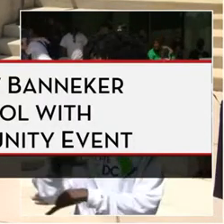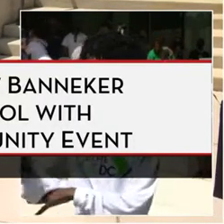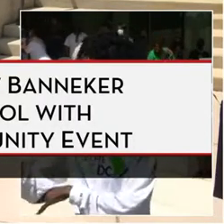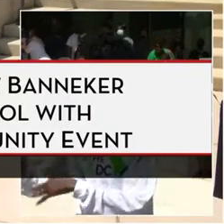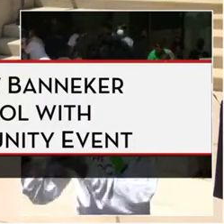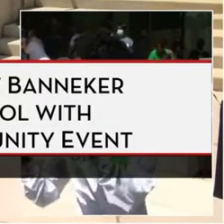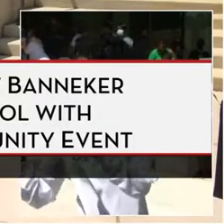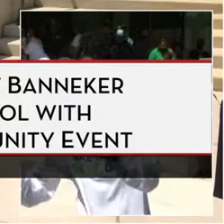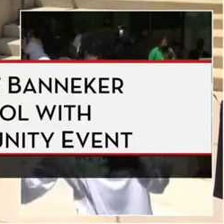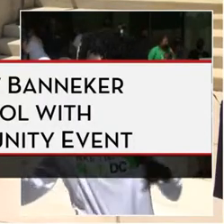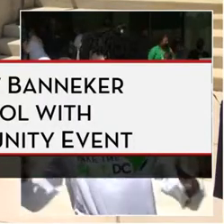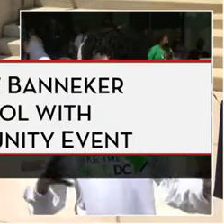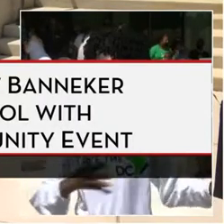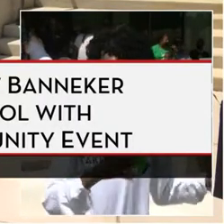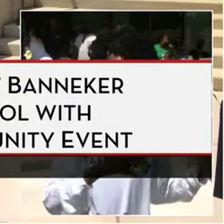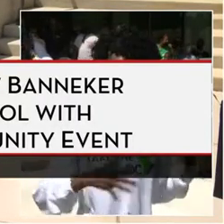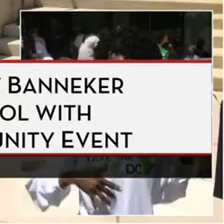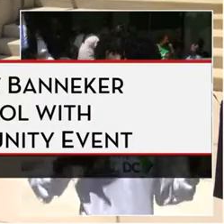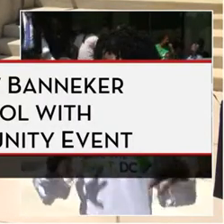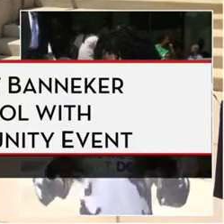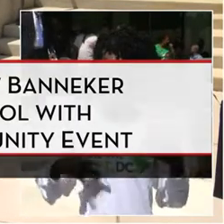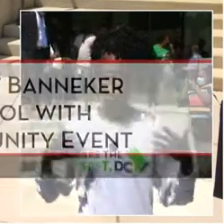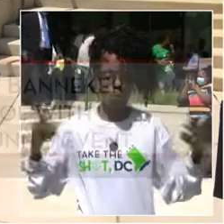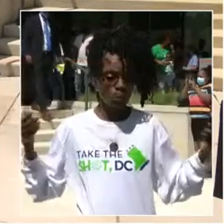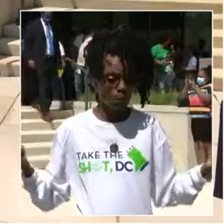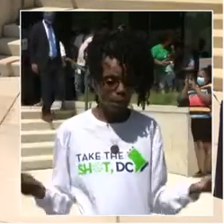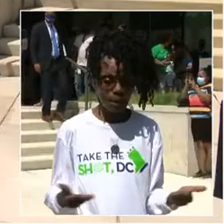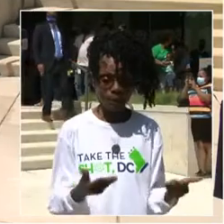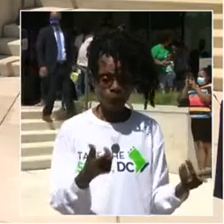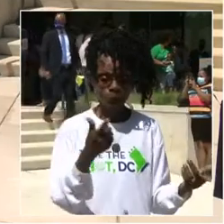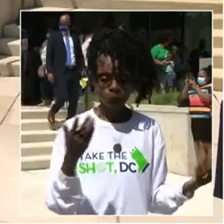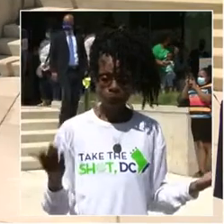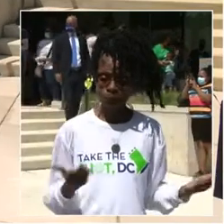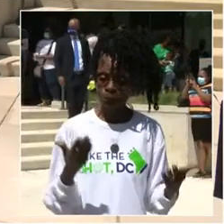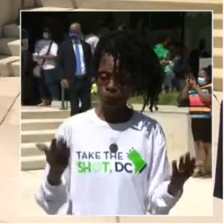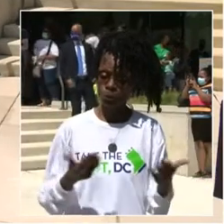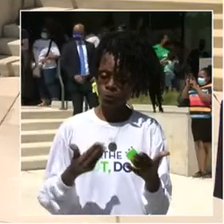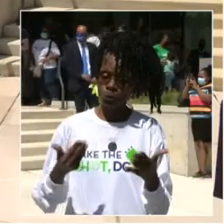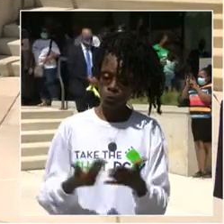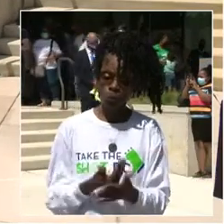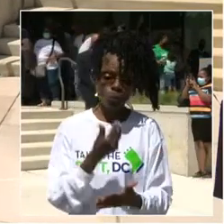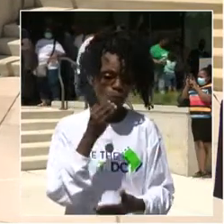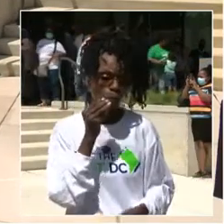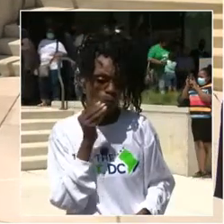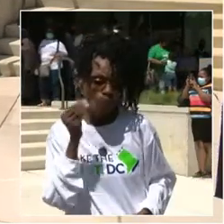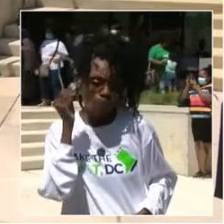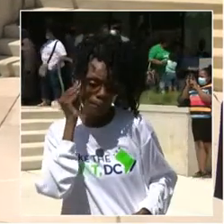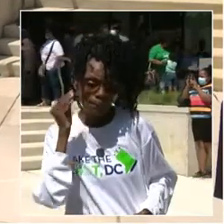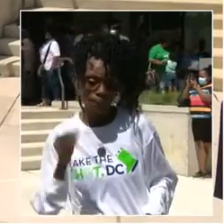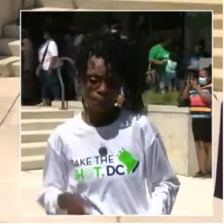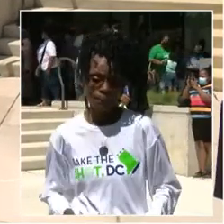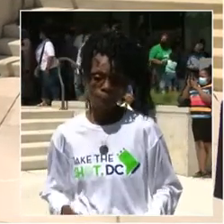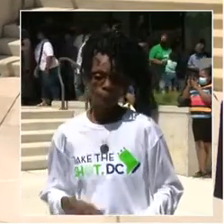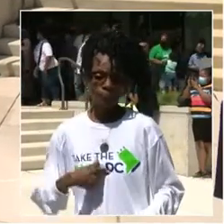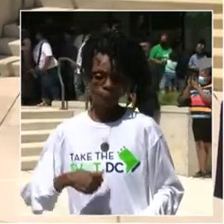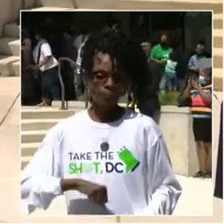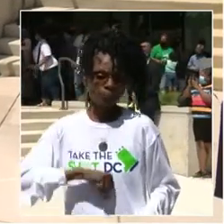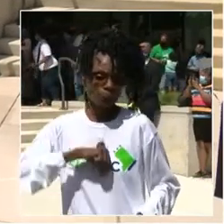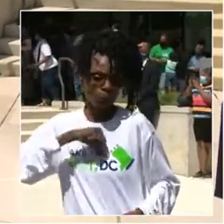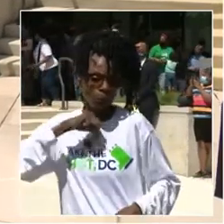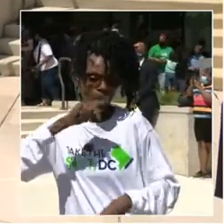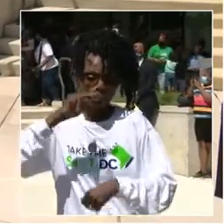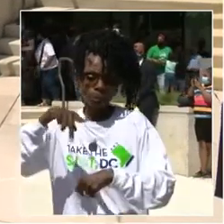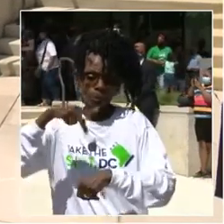I am excited to welcome you to our new home. I'm the proud principal of Benjamin